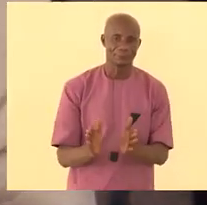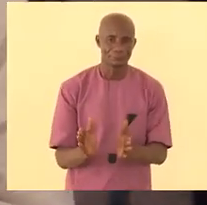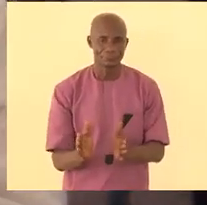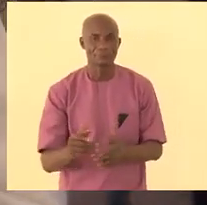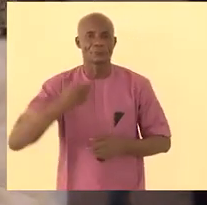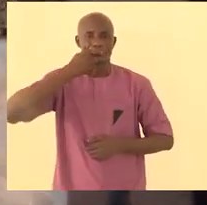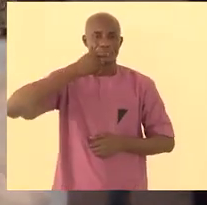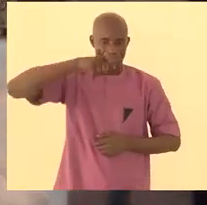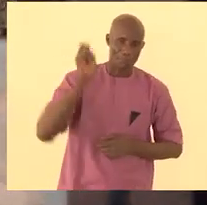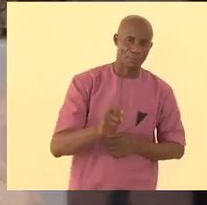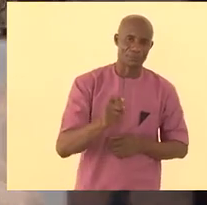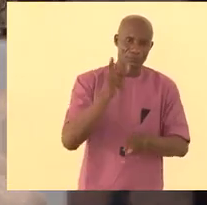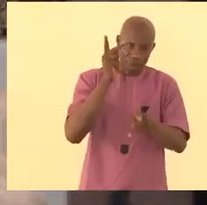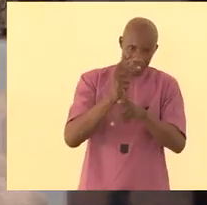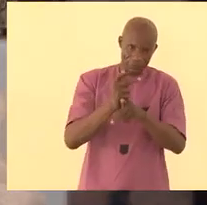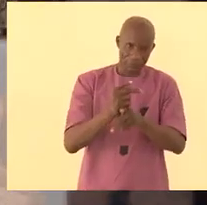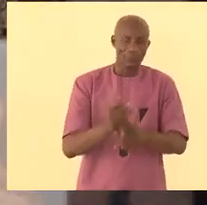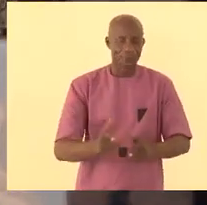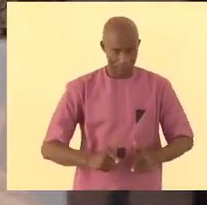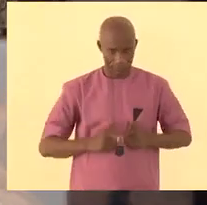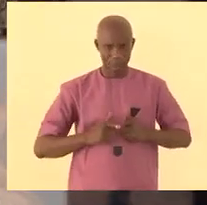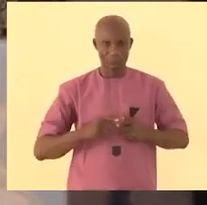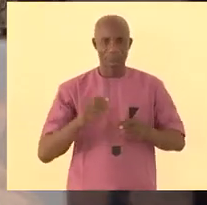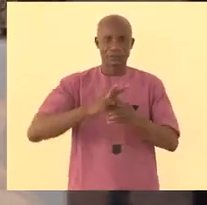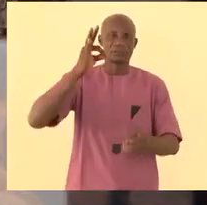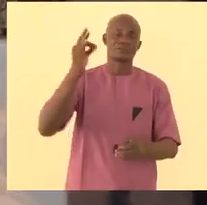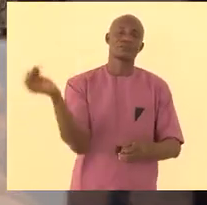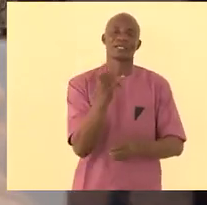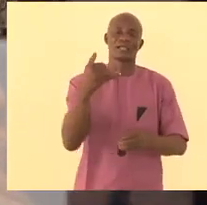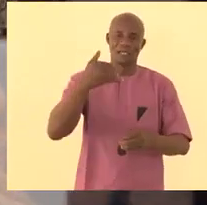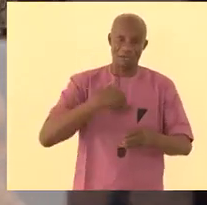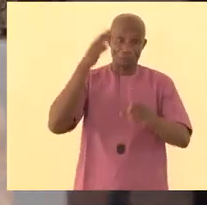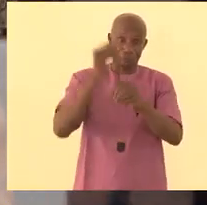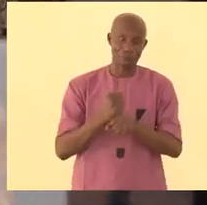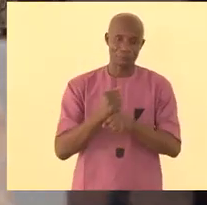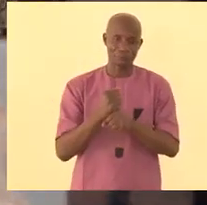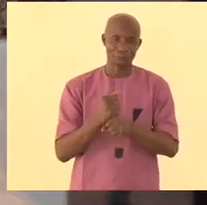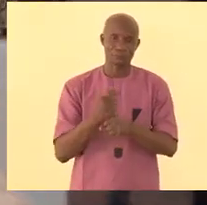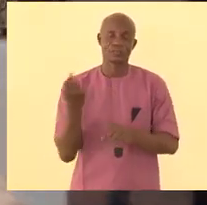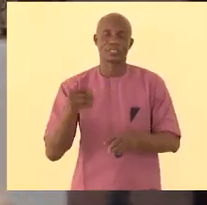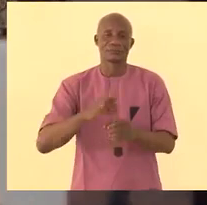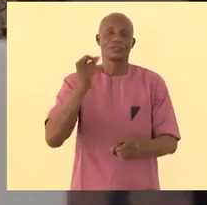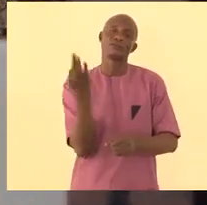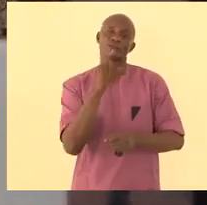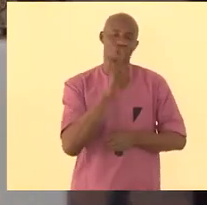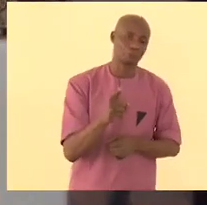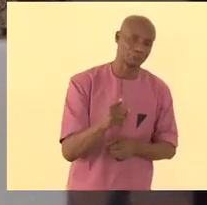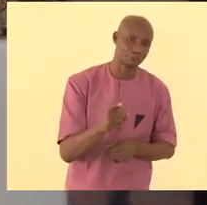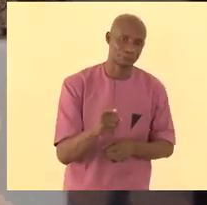Christians must keep alive the spirit they have received, the spirit of